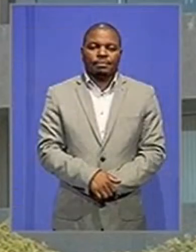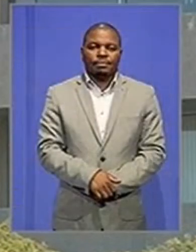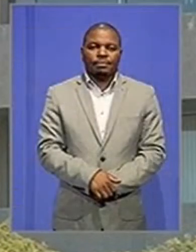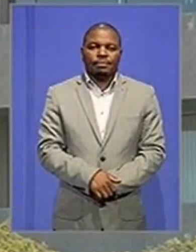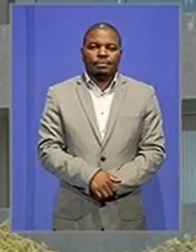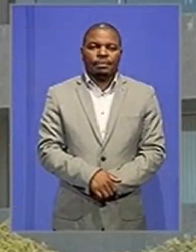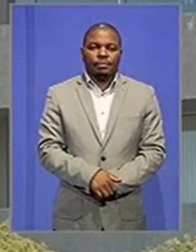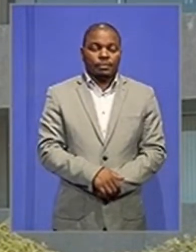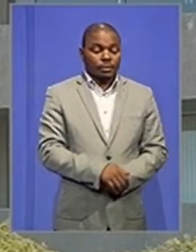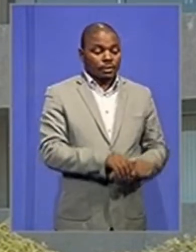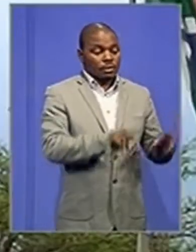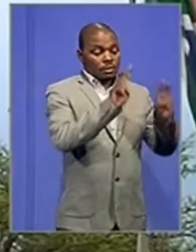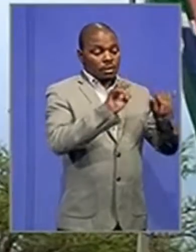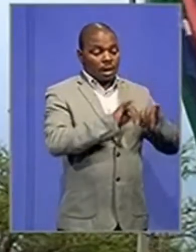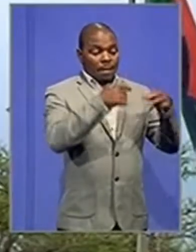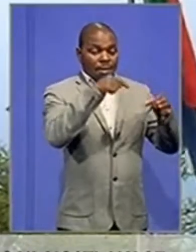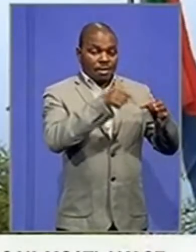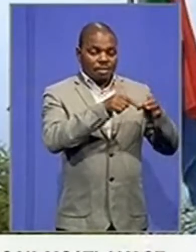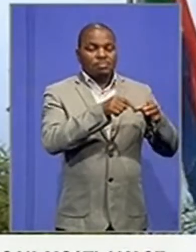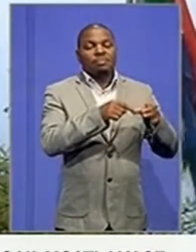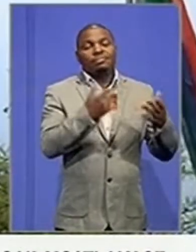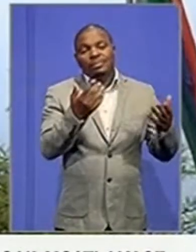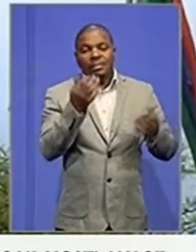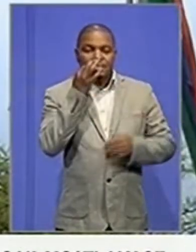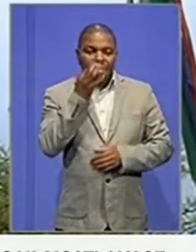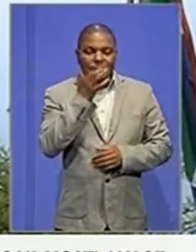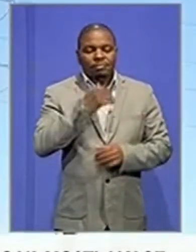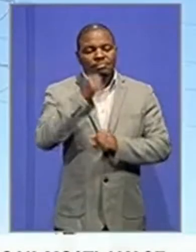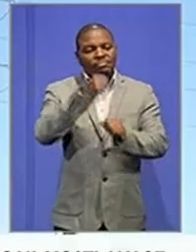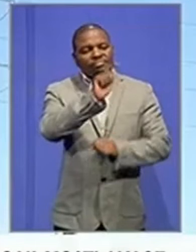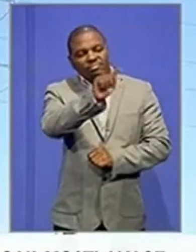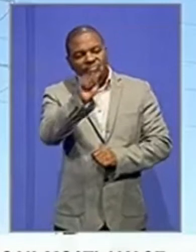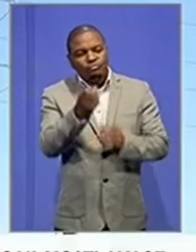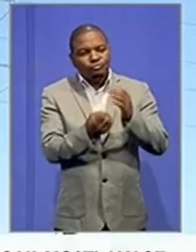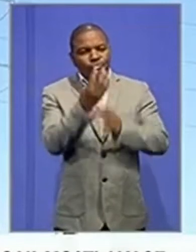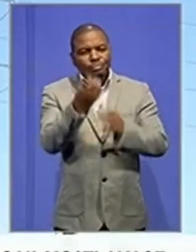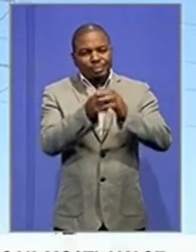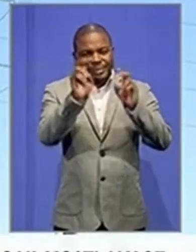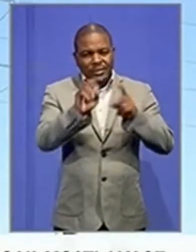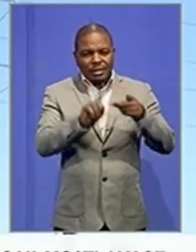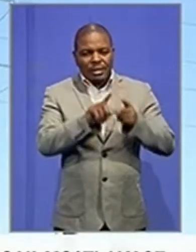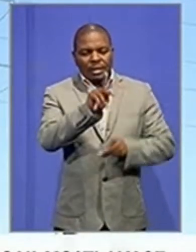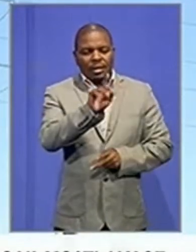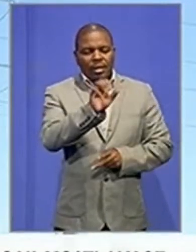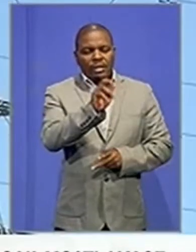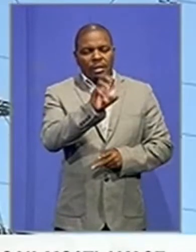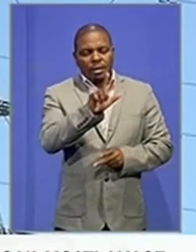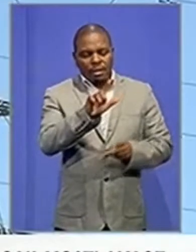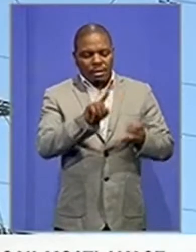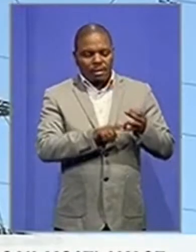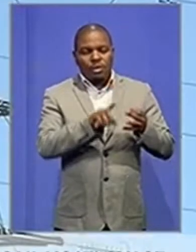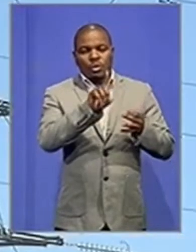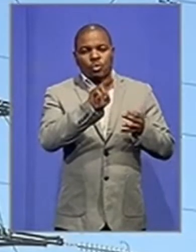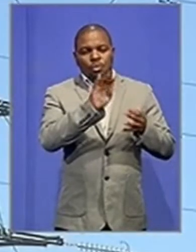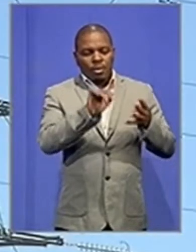Go ya le ka khamphani ya kabo ya motlakase Eskom, dikarolo tse dingwe tsa diteshi tsa yona tsa go fetla motlakase go etsa Kendal, Duva, Camden